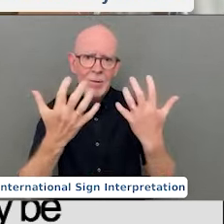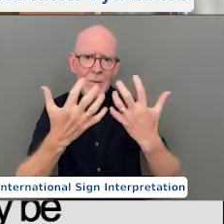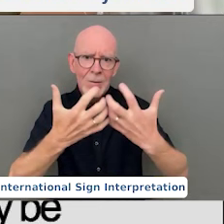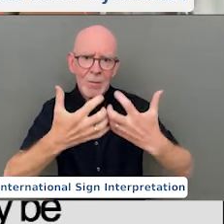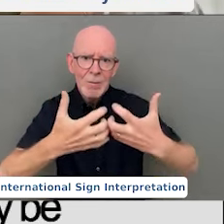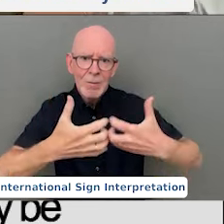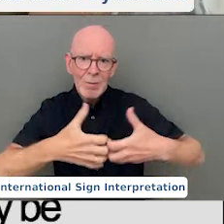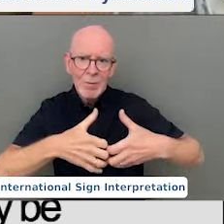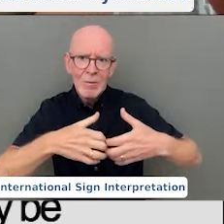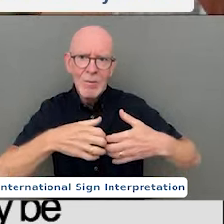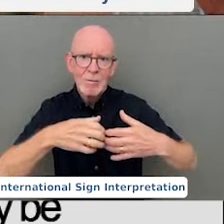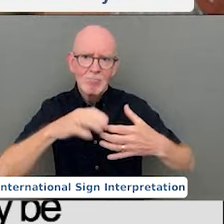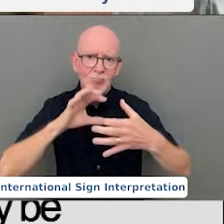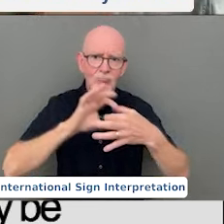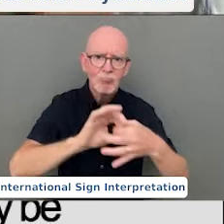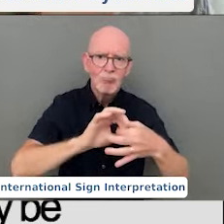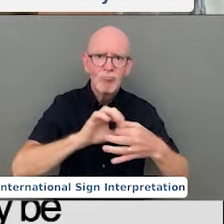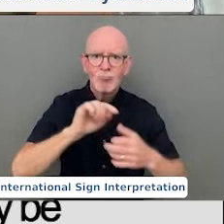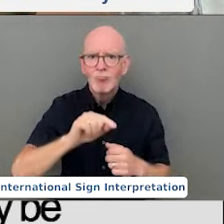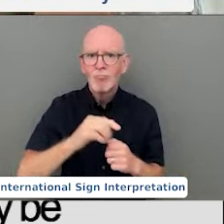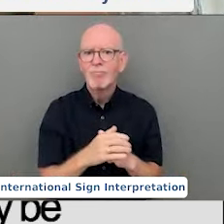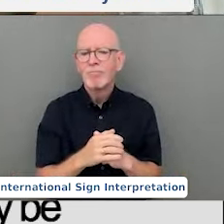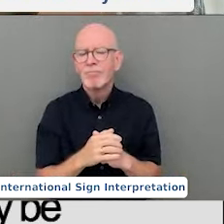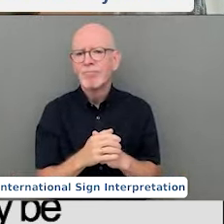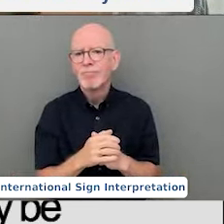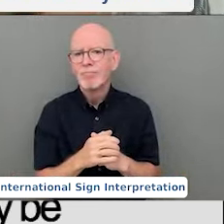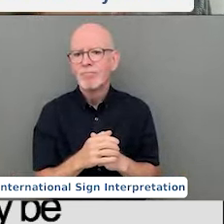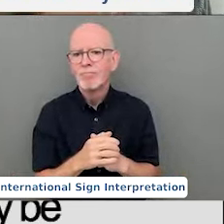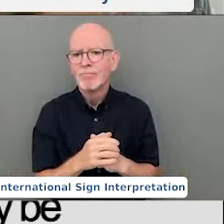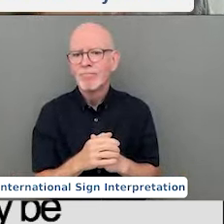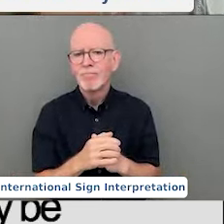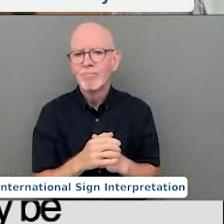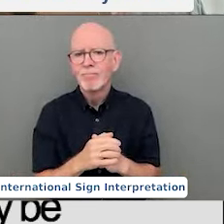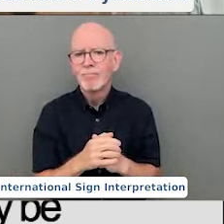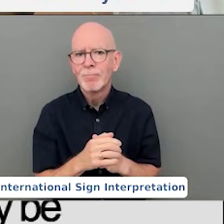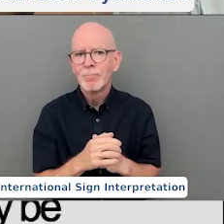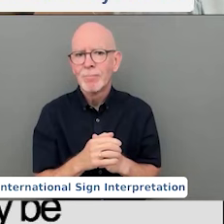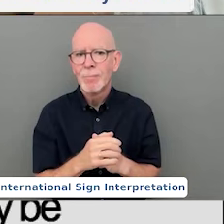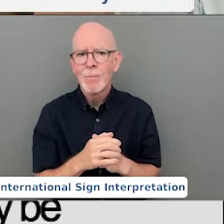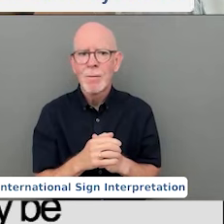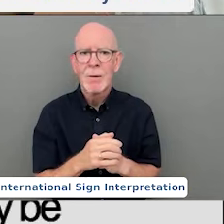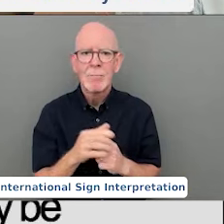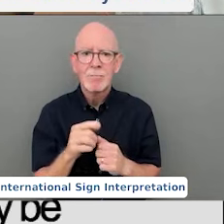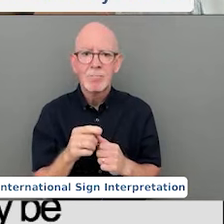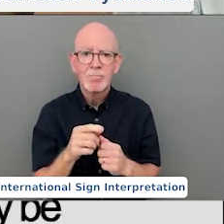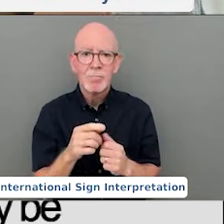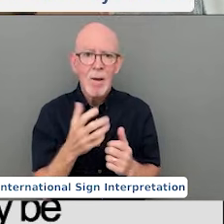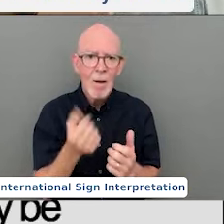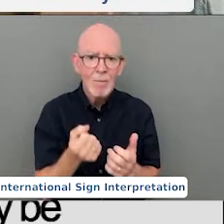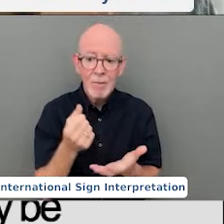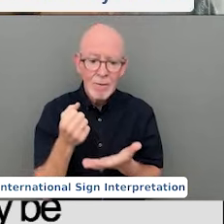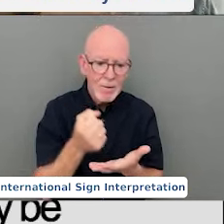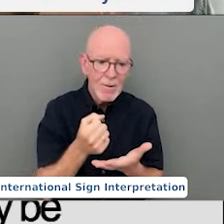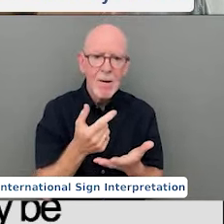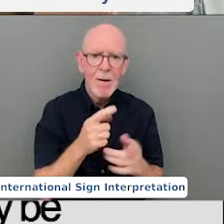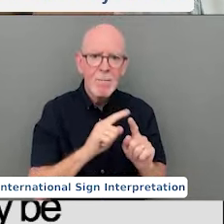was the potential role of disability funds, which we see in many countries, which are basically mechanisms by which